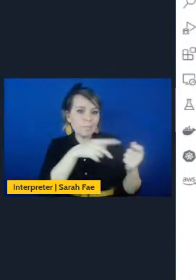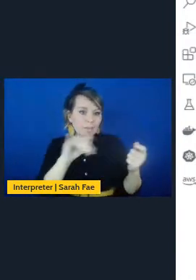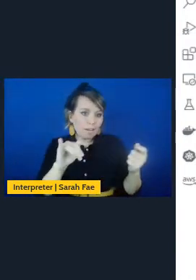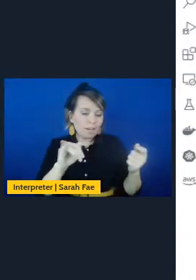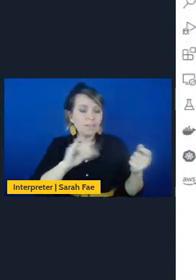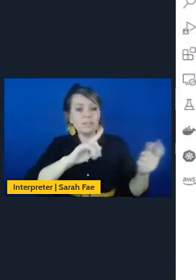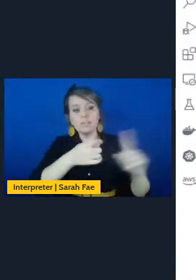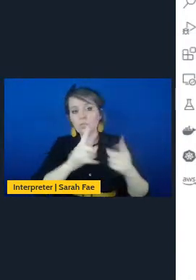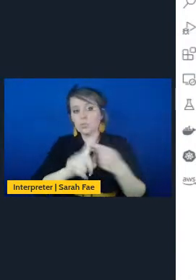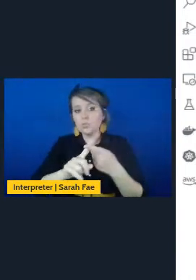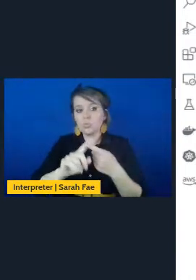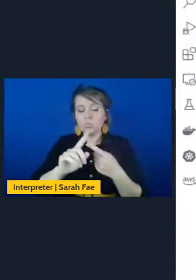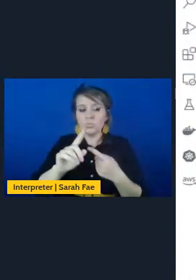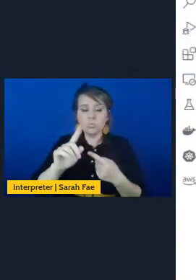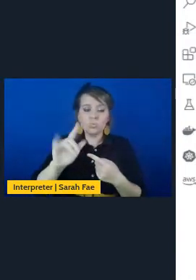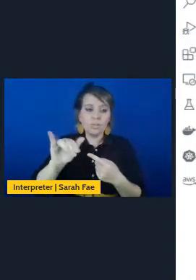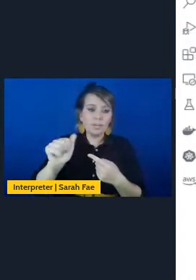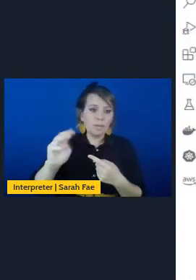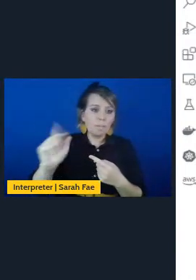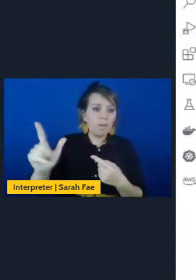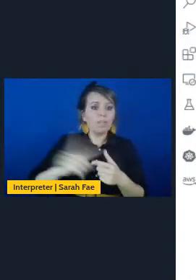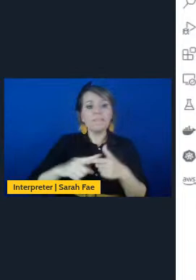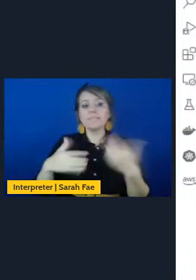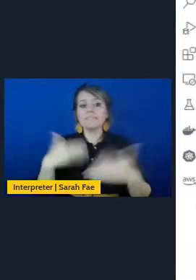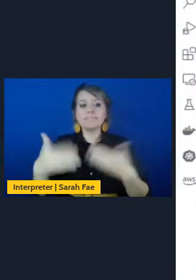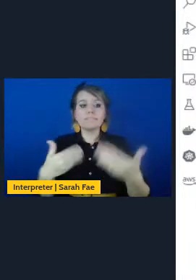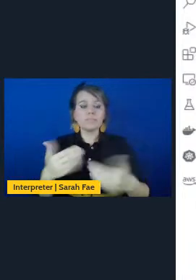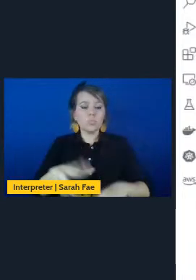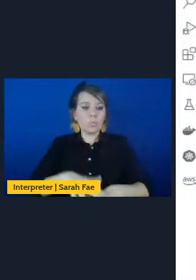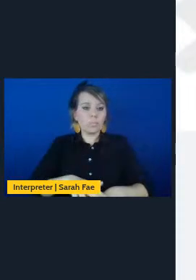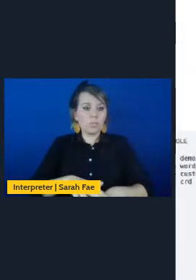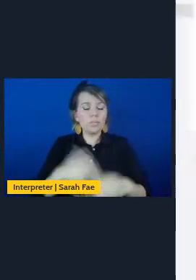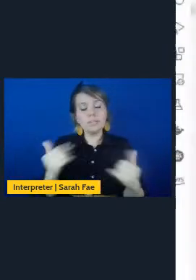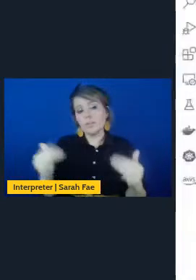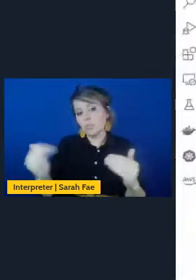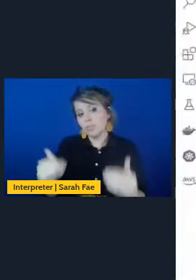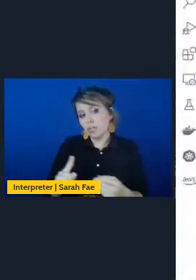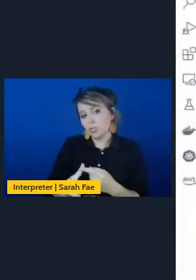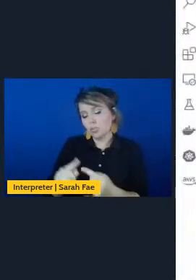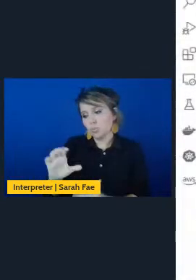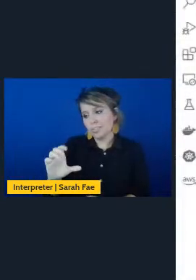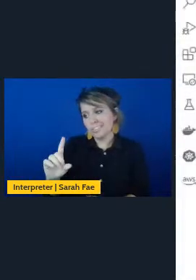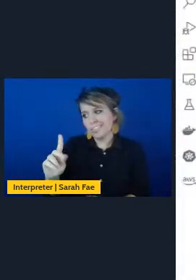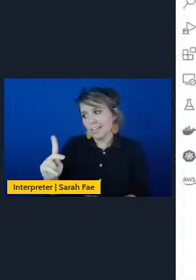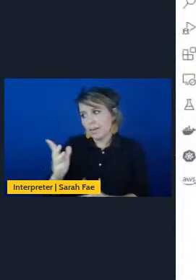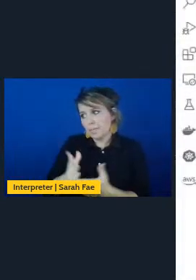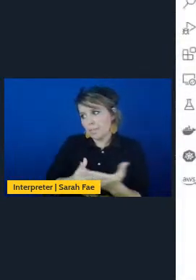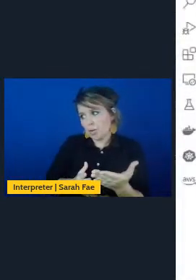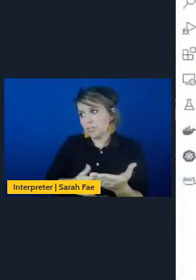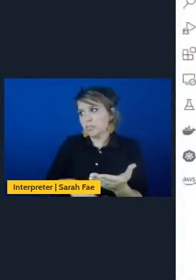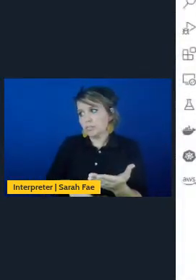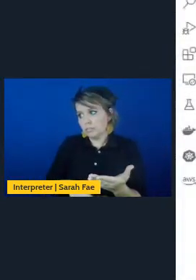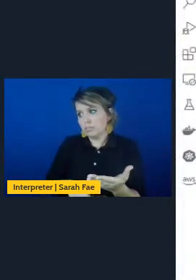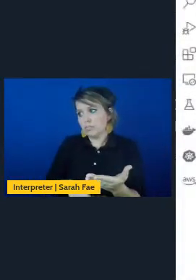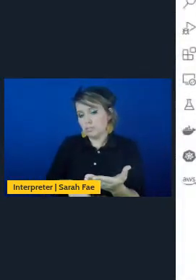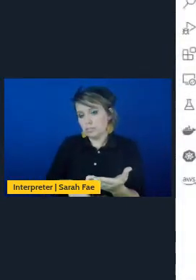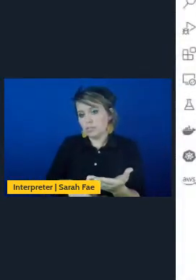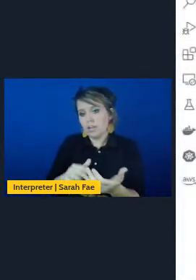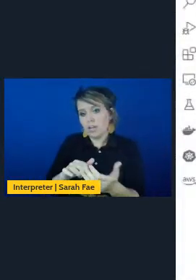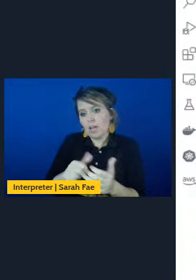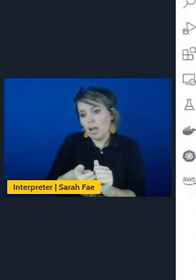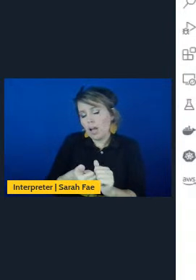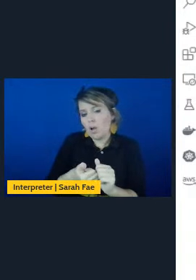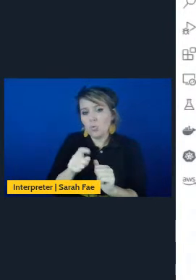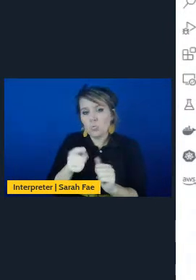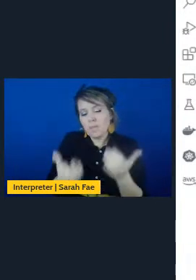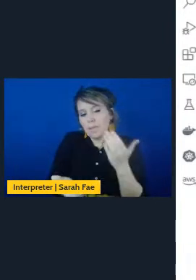then it's business as usual. Now, moving on to the CDK part, the AWS CDK part, and how you might